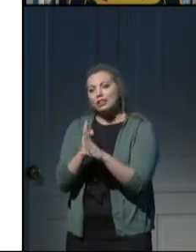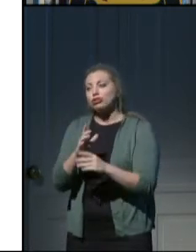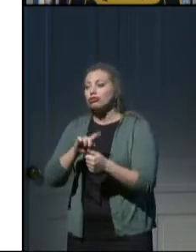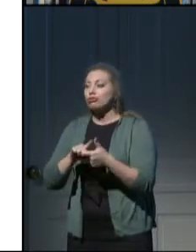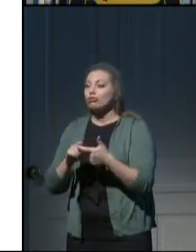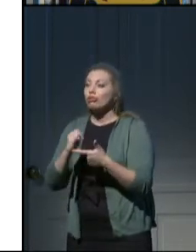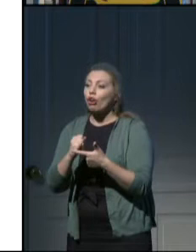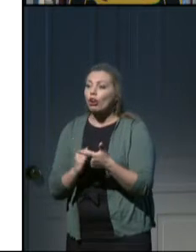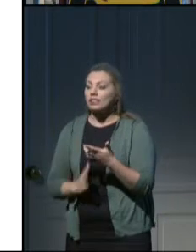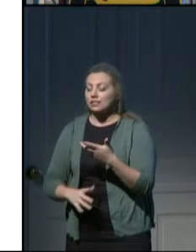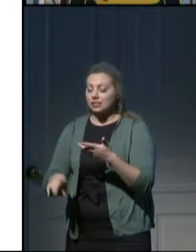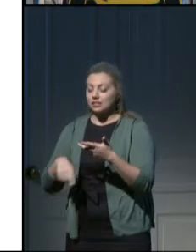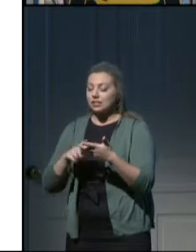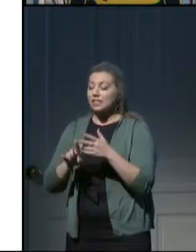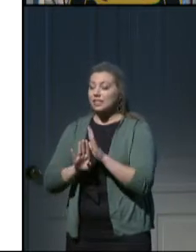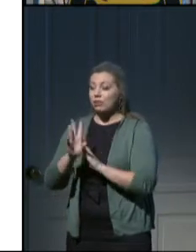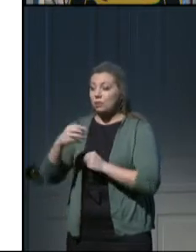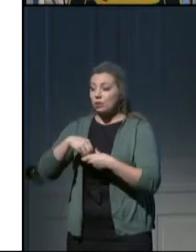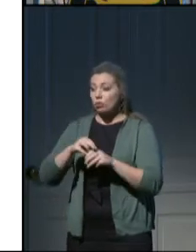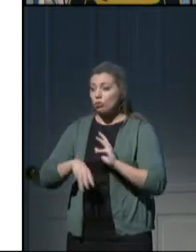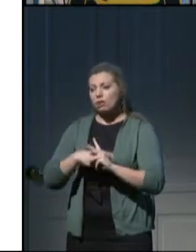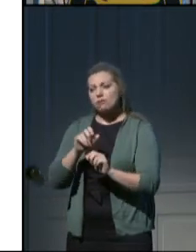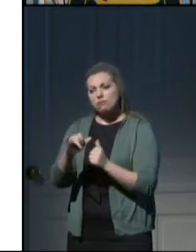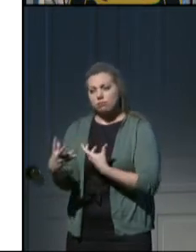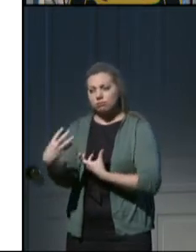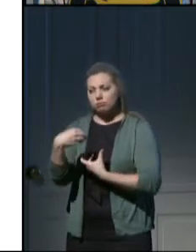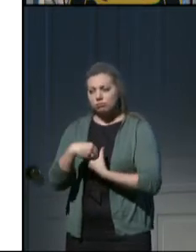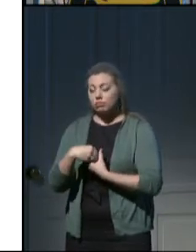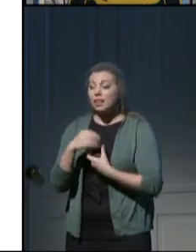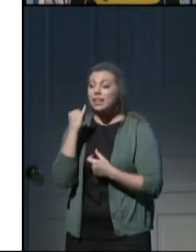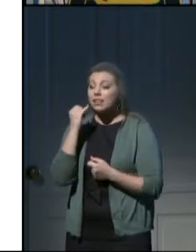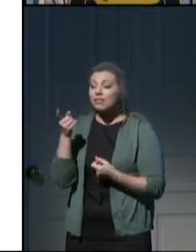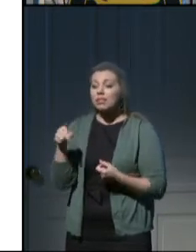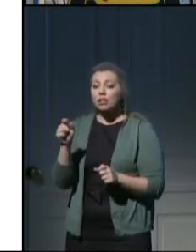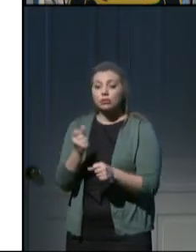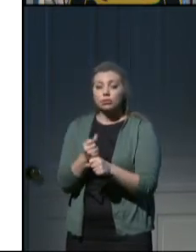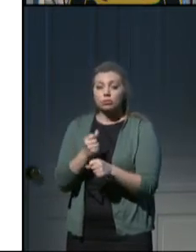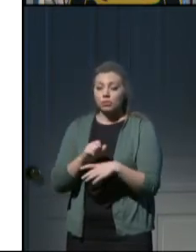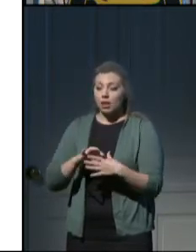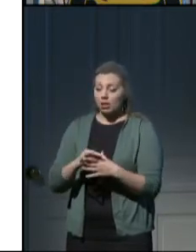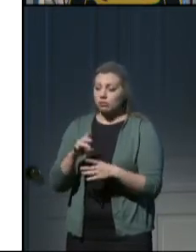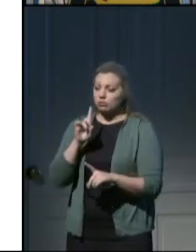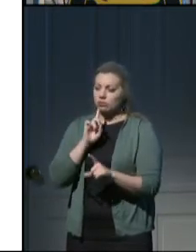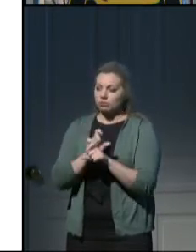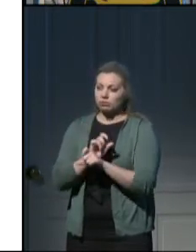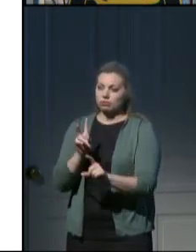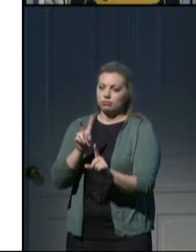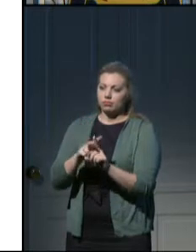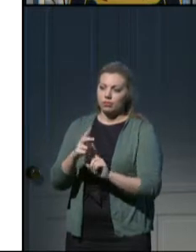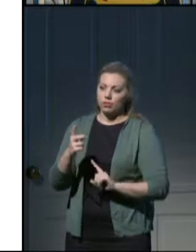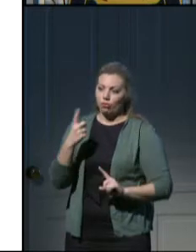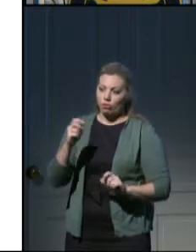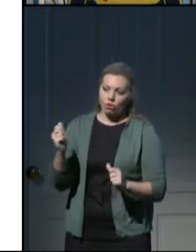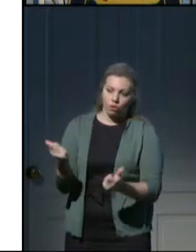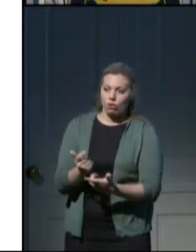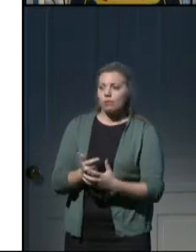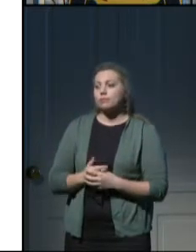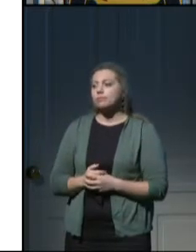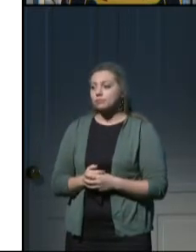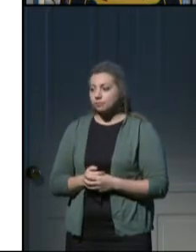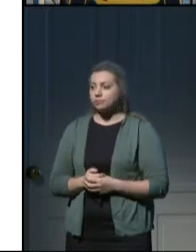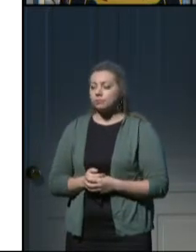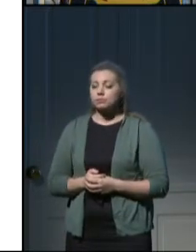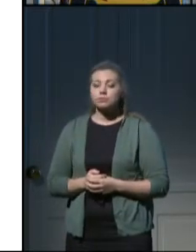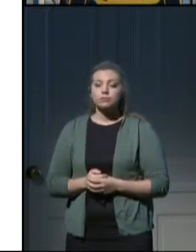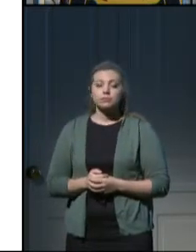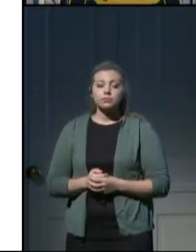or developer in the world could be part of it as long as they create content that is relevant for all. We've